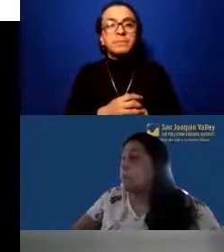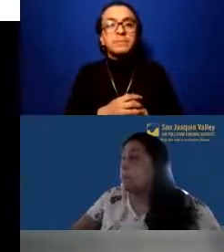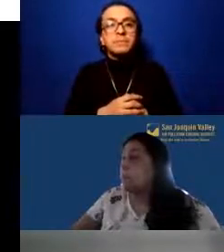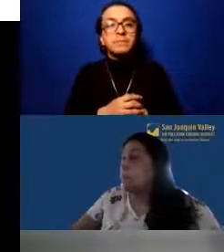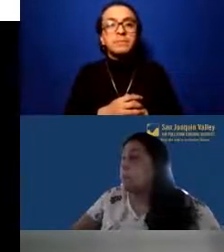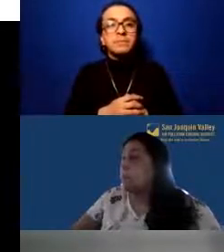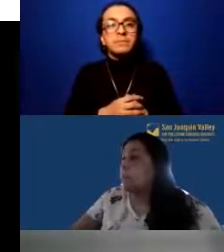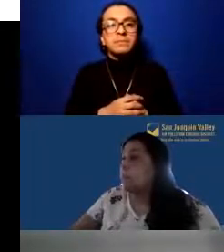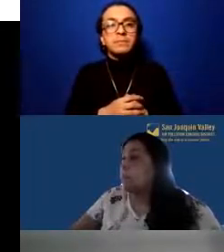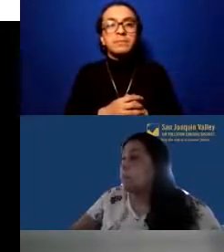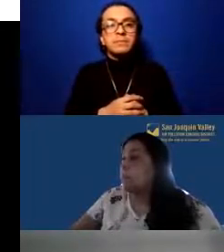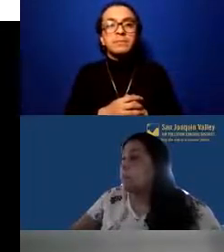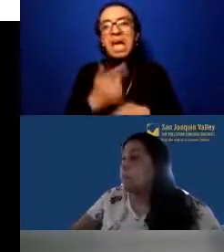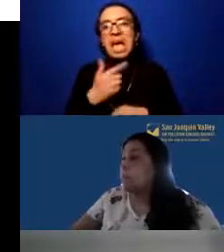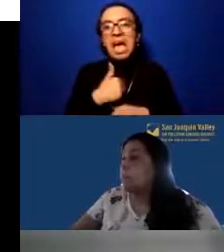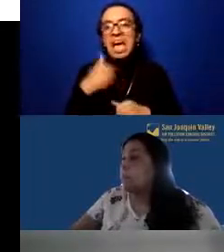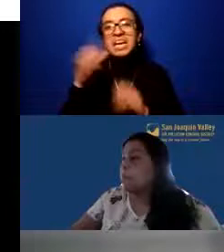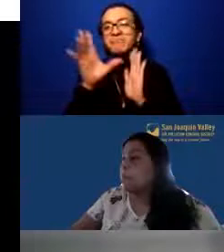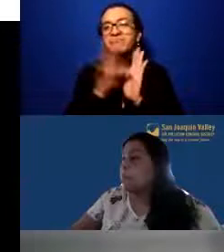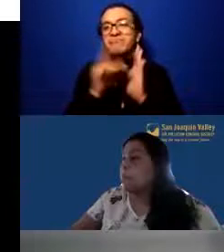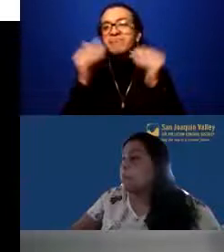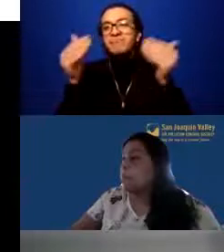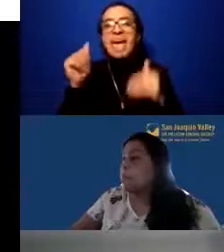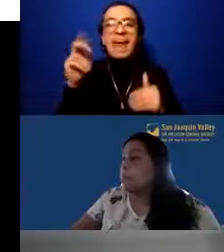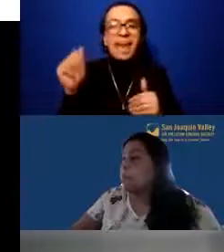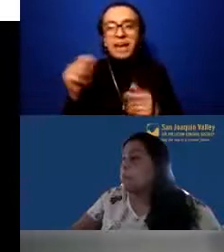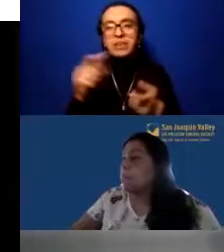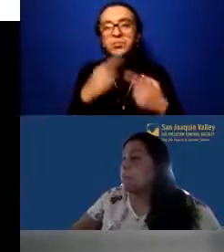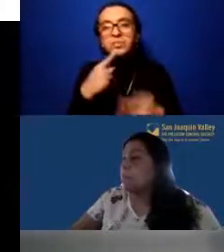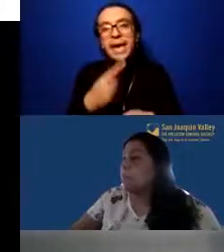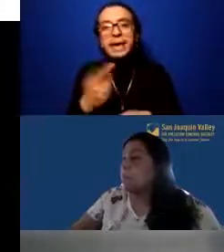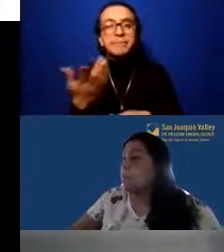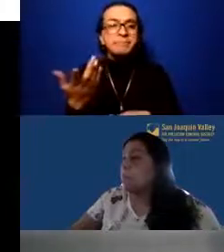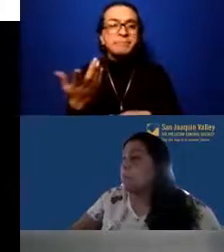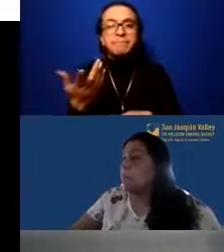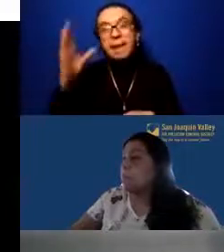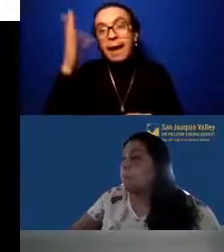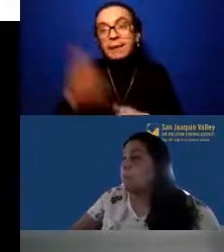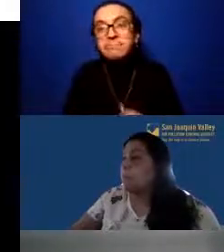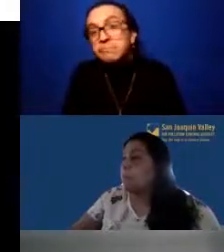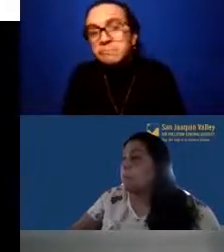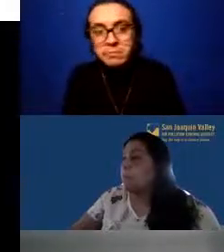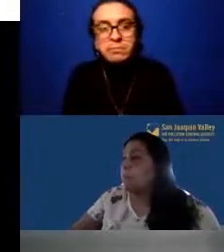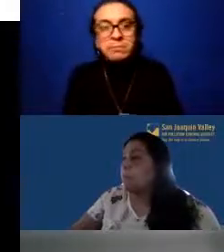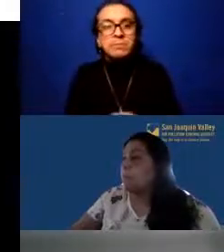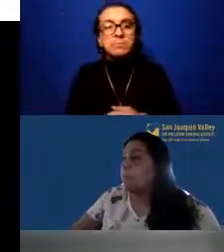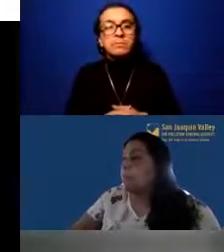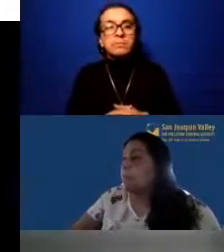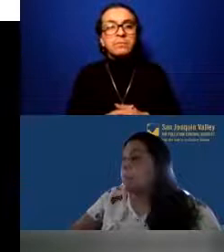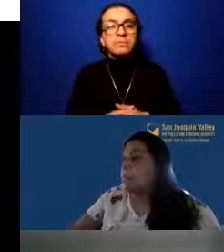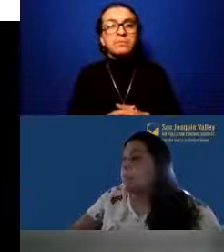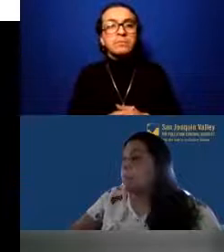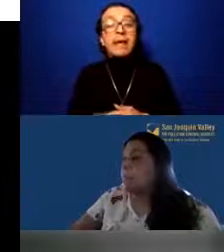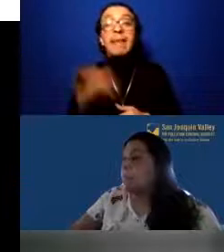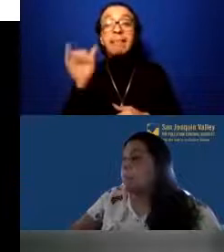or Heather. I would like to send a message to Anna to say, just to say hi. And these messages, I